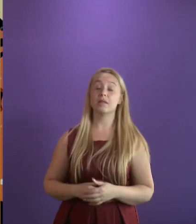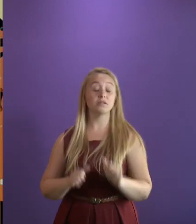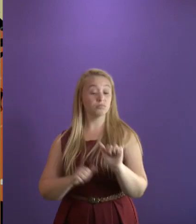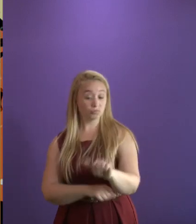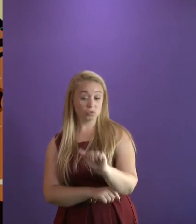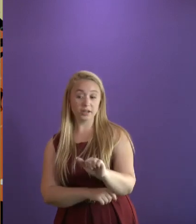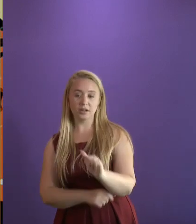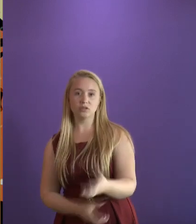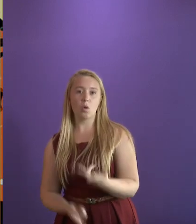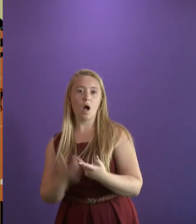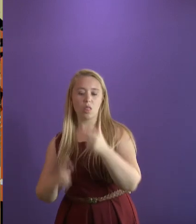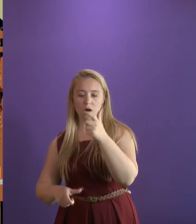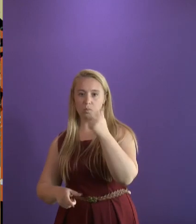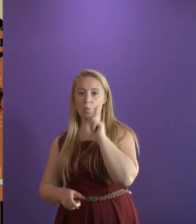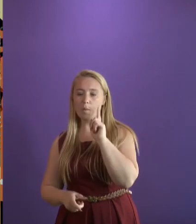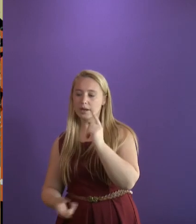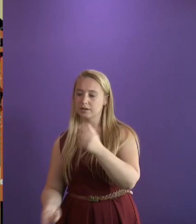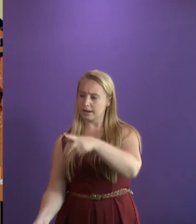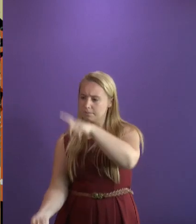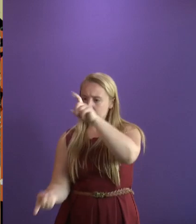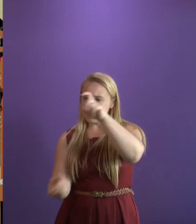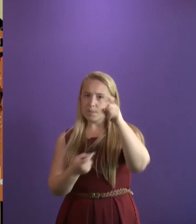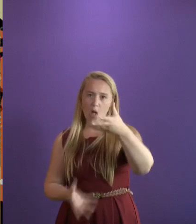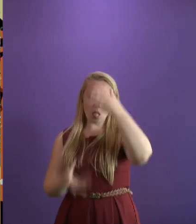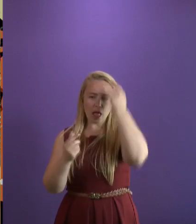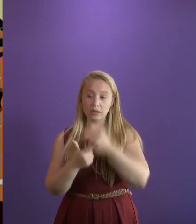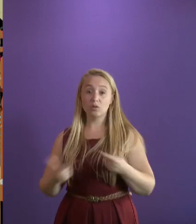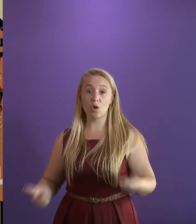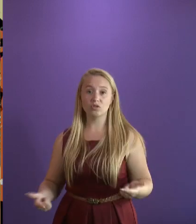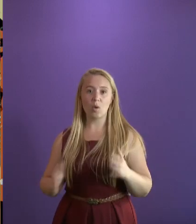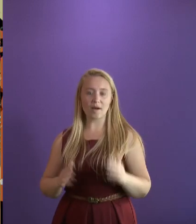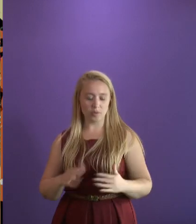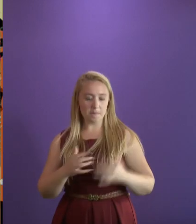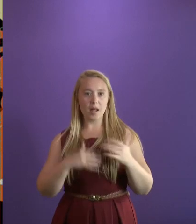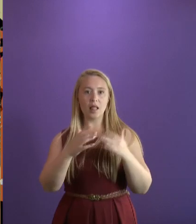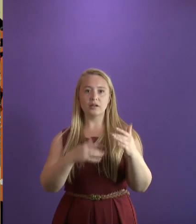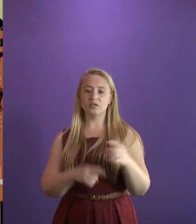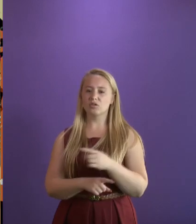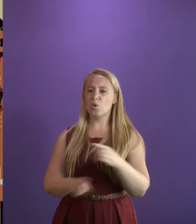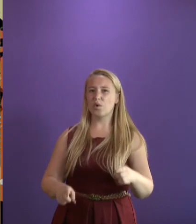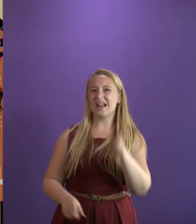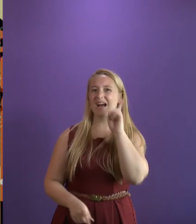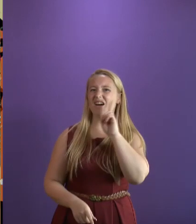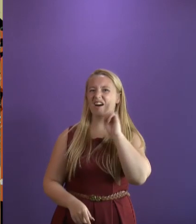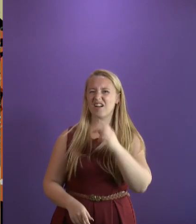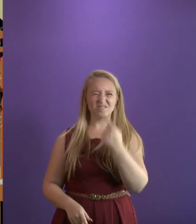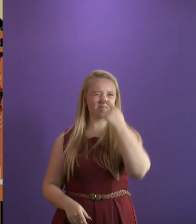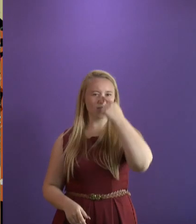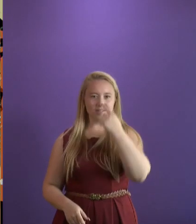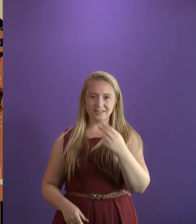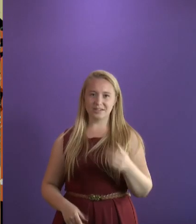women, but it's about building each other up and taking that, you know, to the next level. Who's a big girly swat?